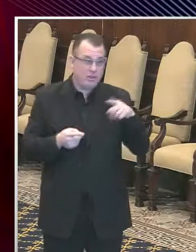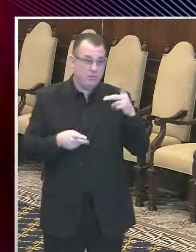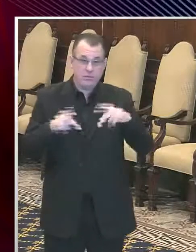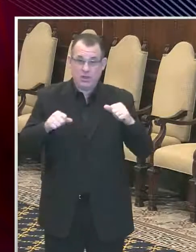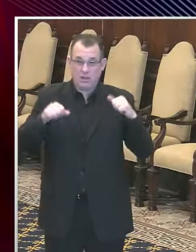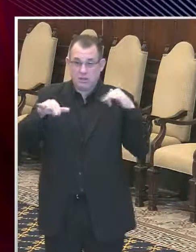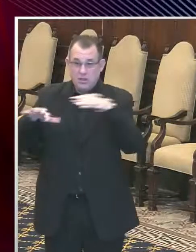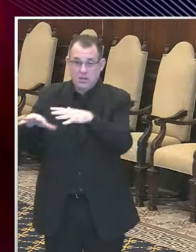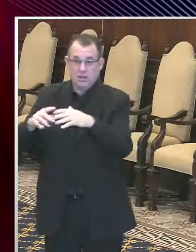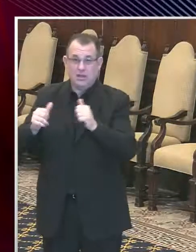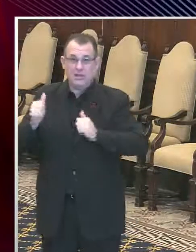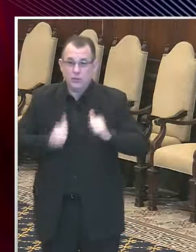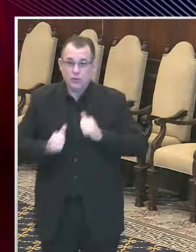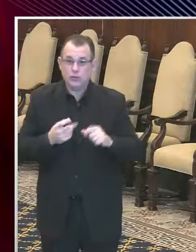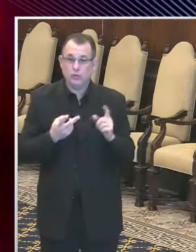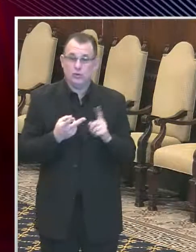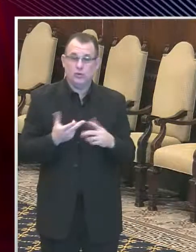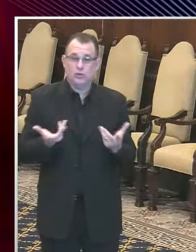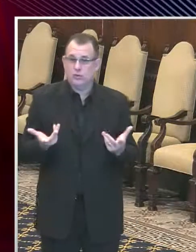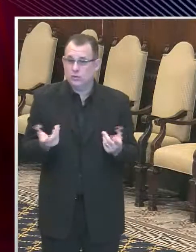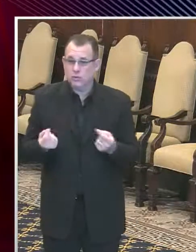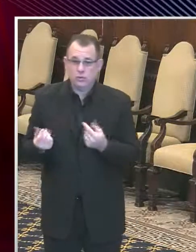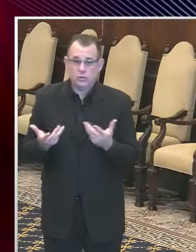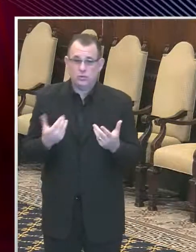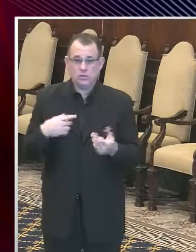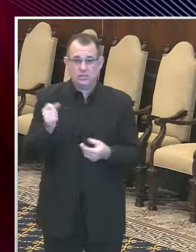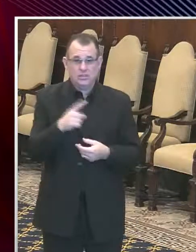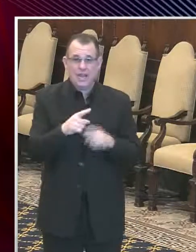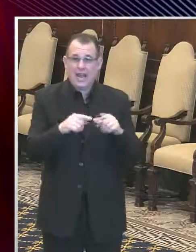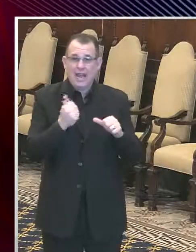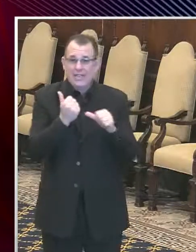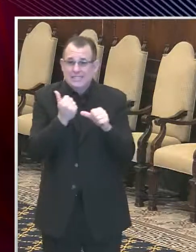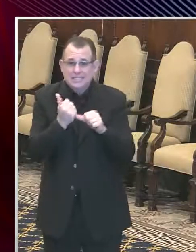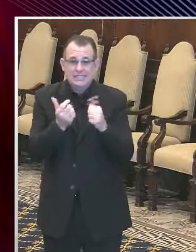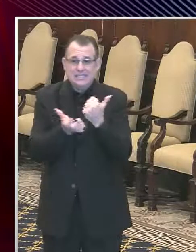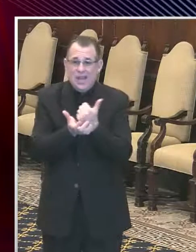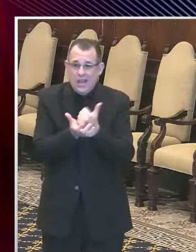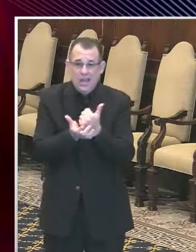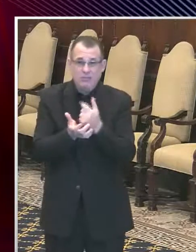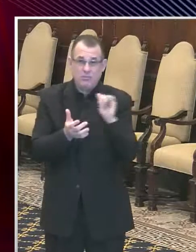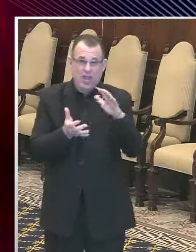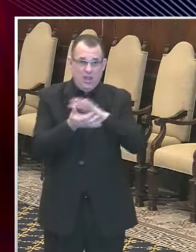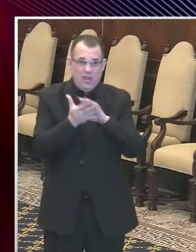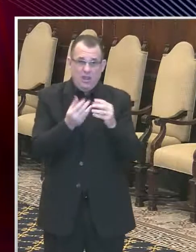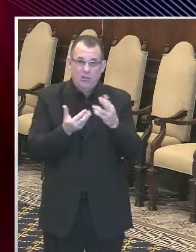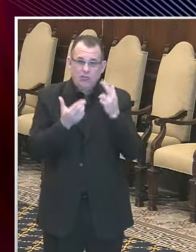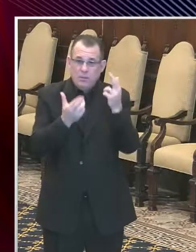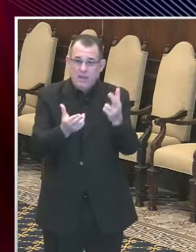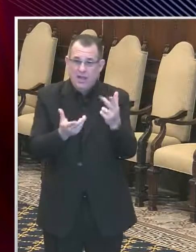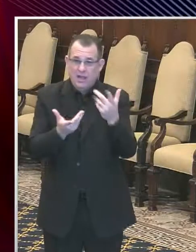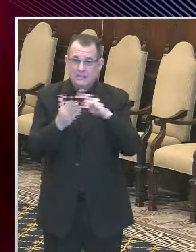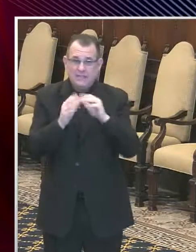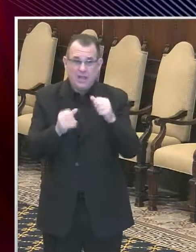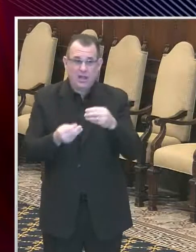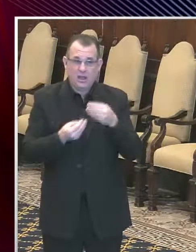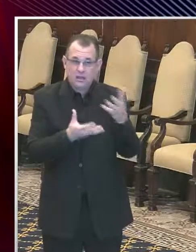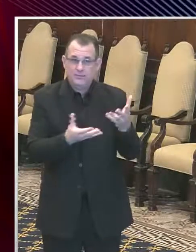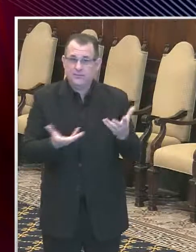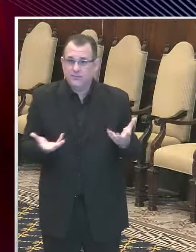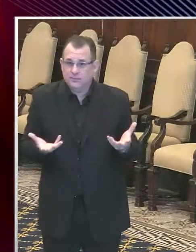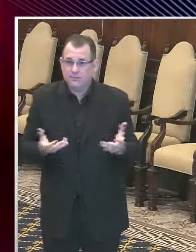to open. Would there be any assistance on those renovations that the city or could offer? The city's